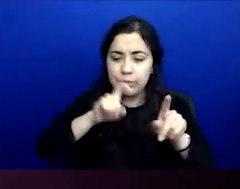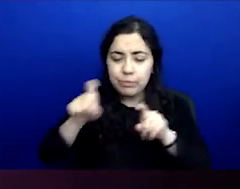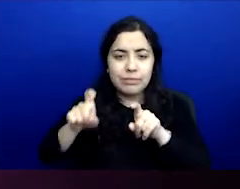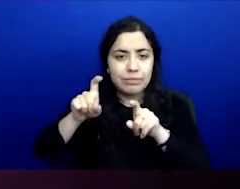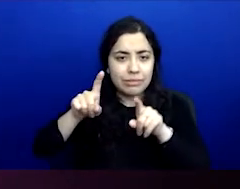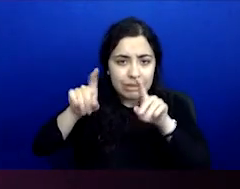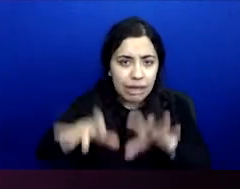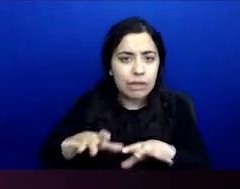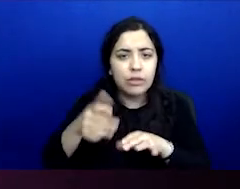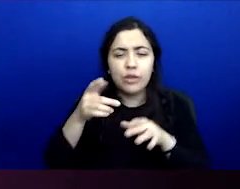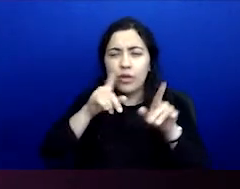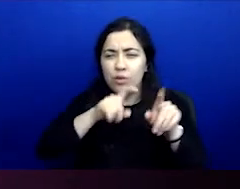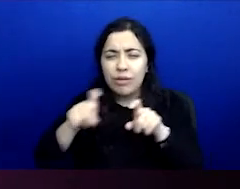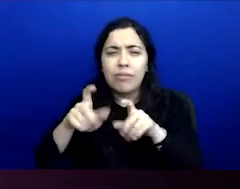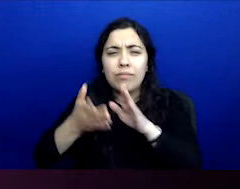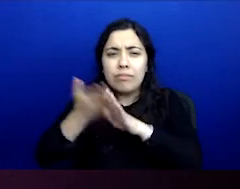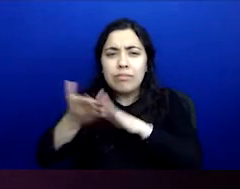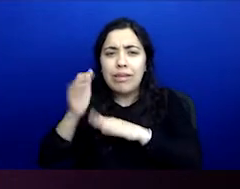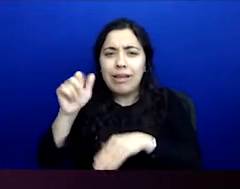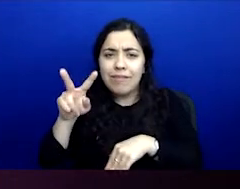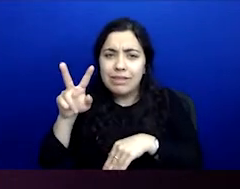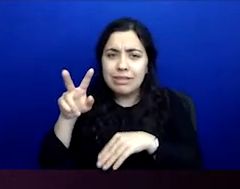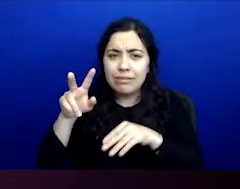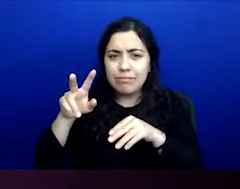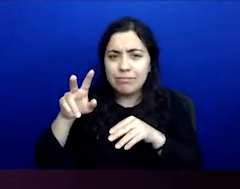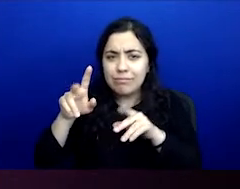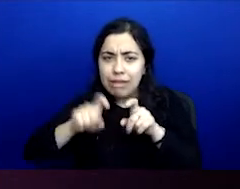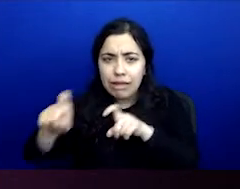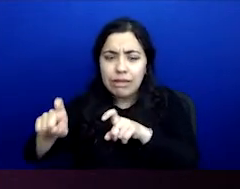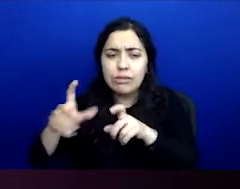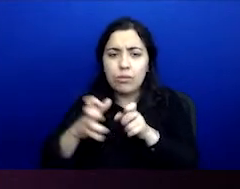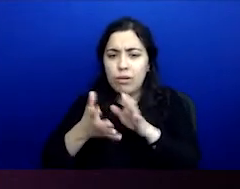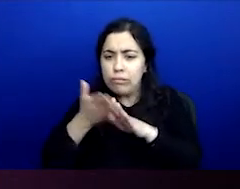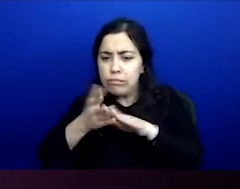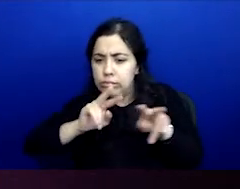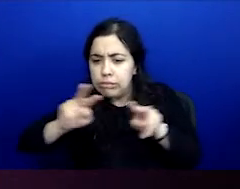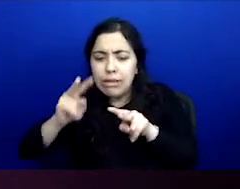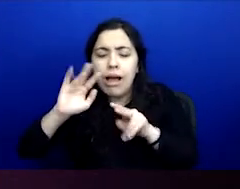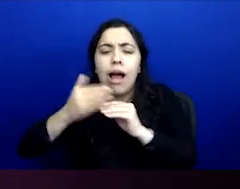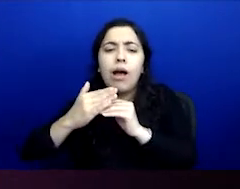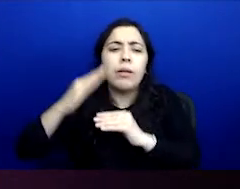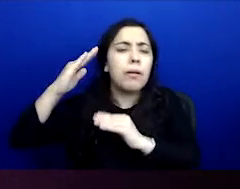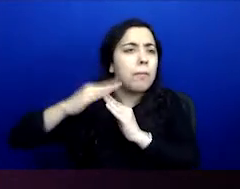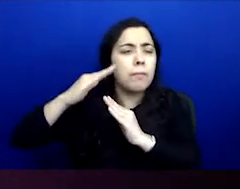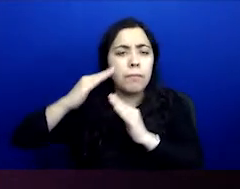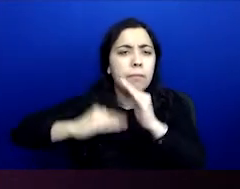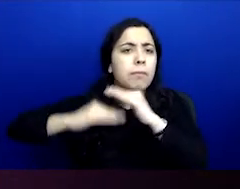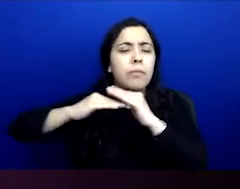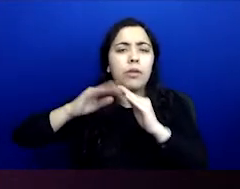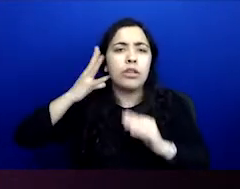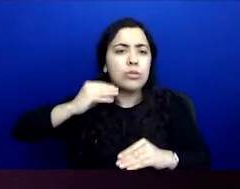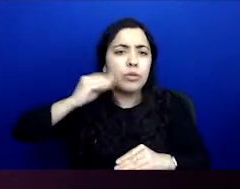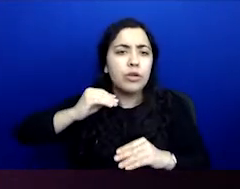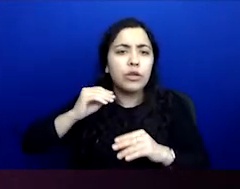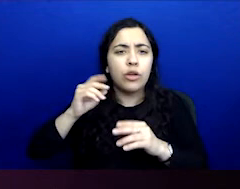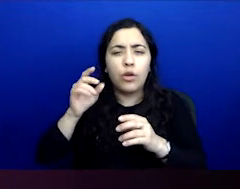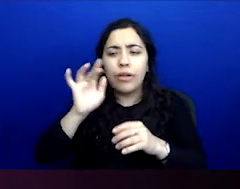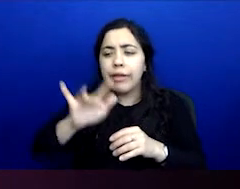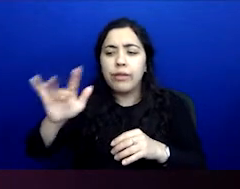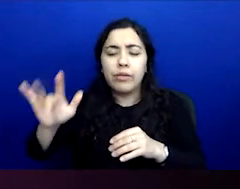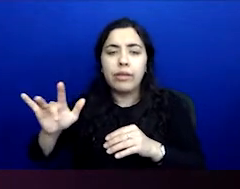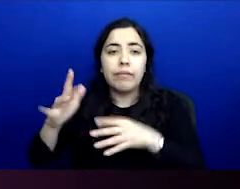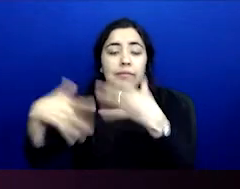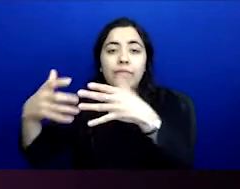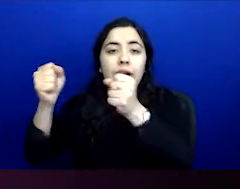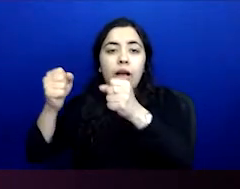tests, they're trying out different things, and they're trying to ultimately see how they can optimize a click-through rate or a conversion rate or some